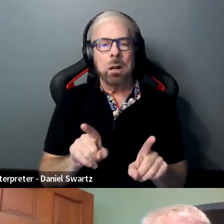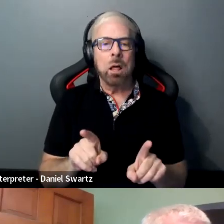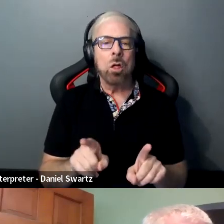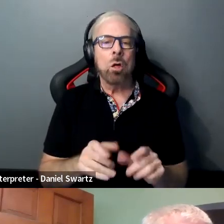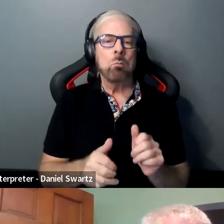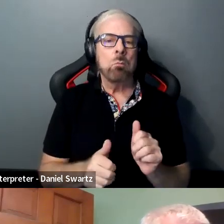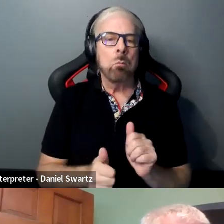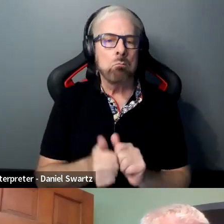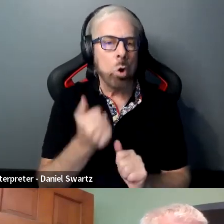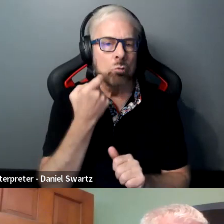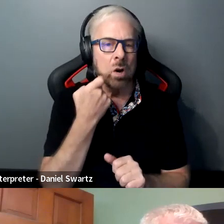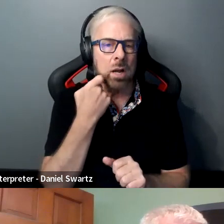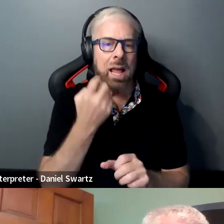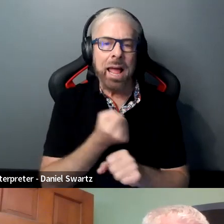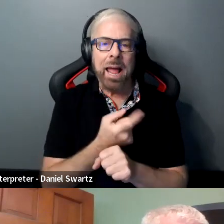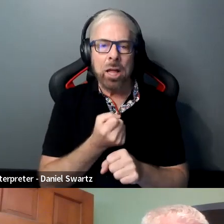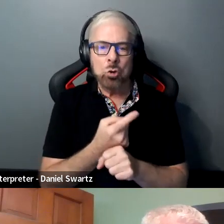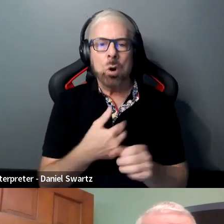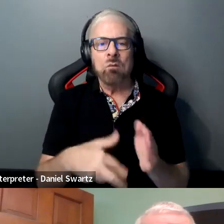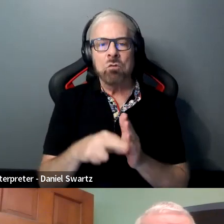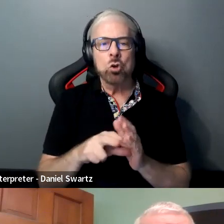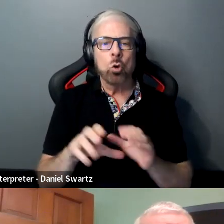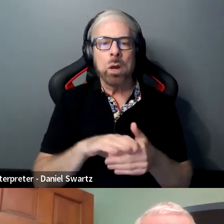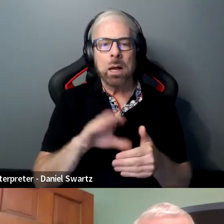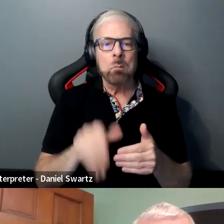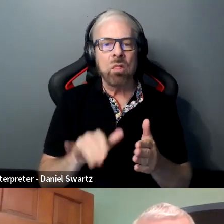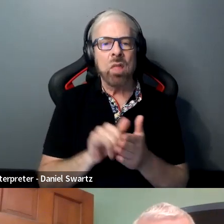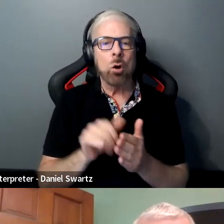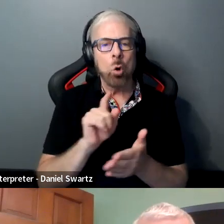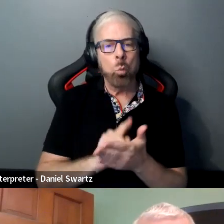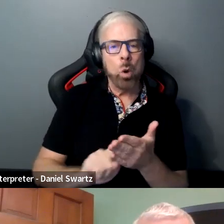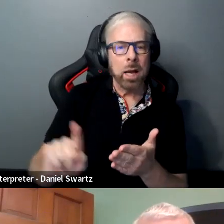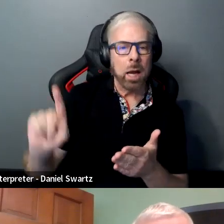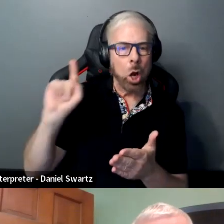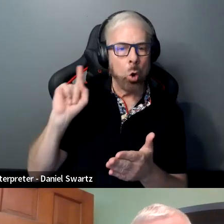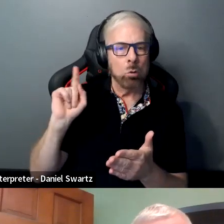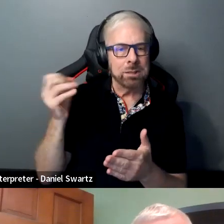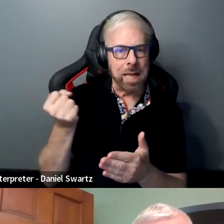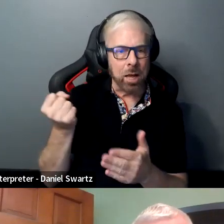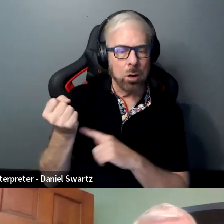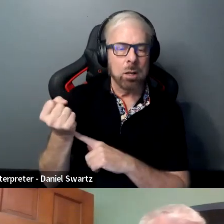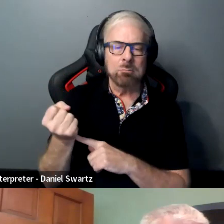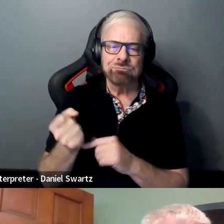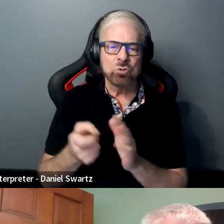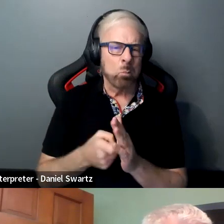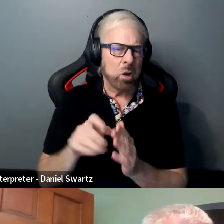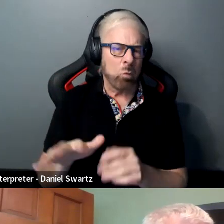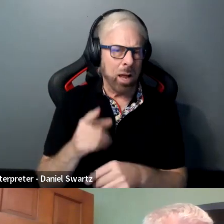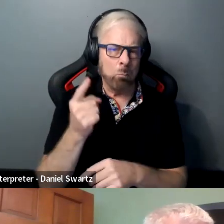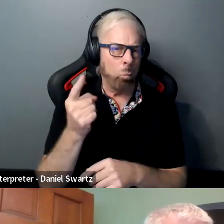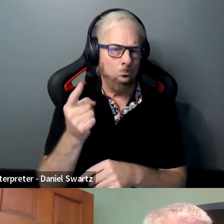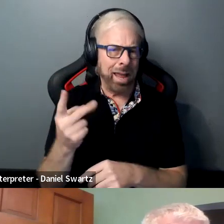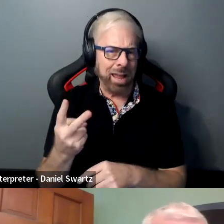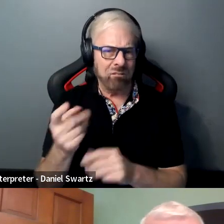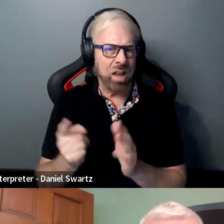latest annual review I did completed was about a week ago, Saturday. It took me about an hour and a half. And